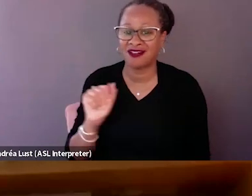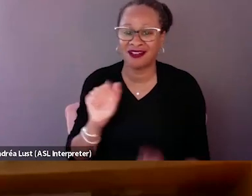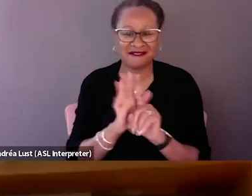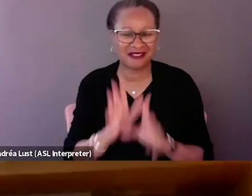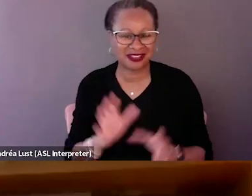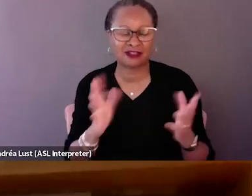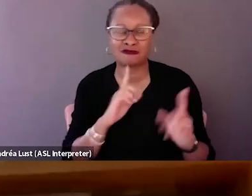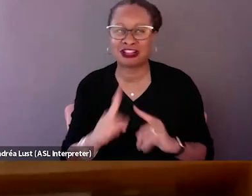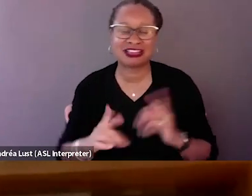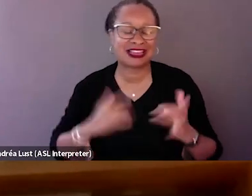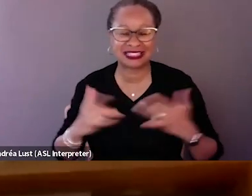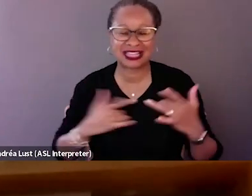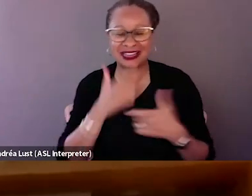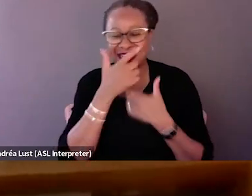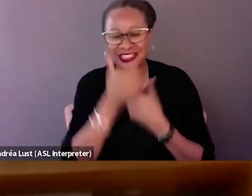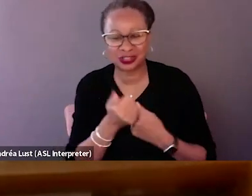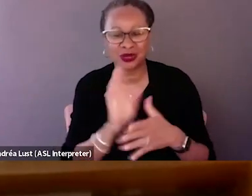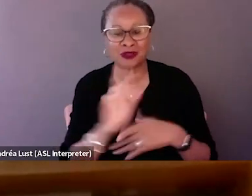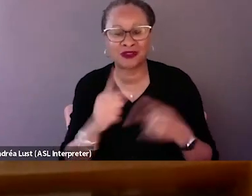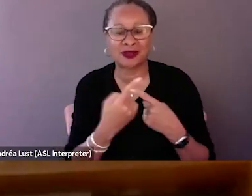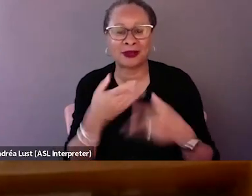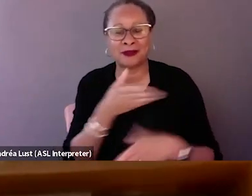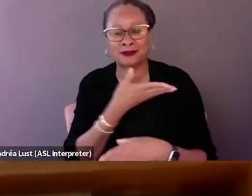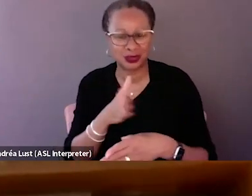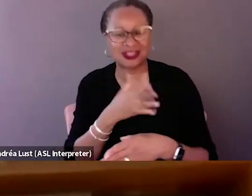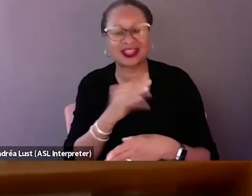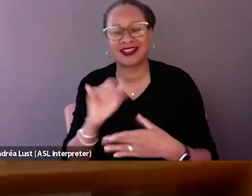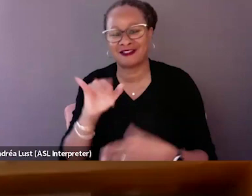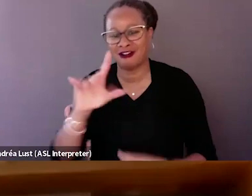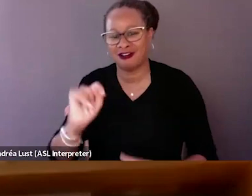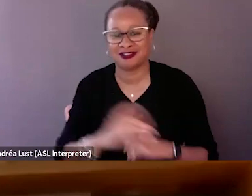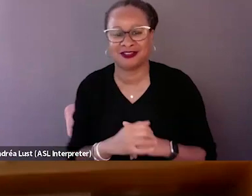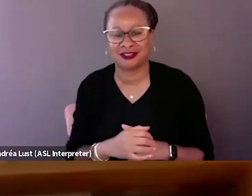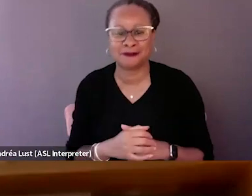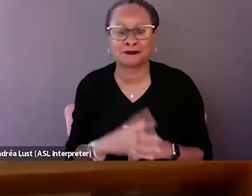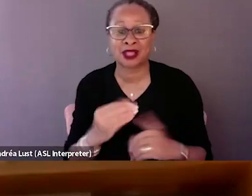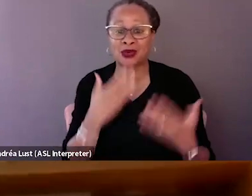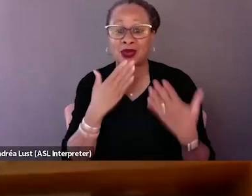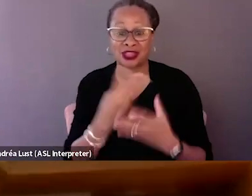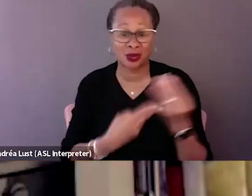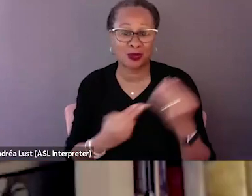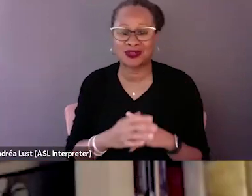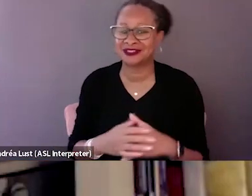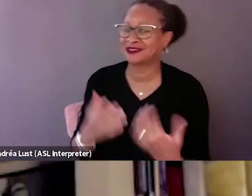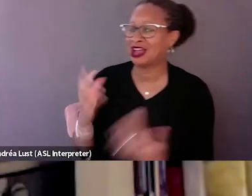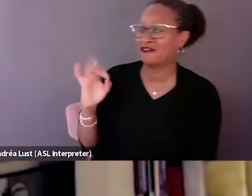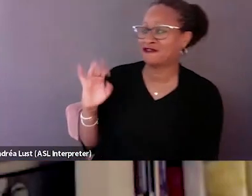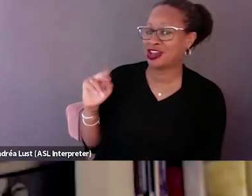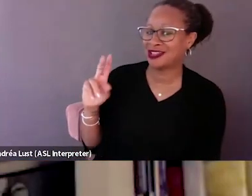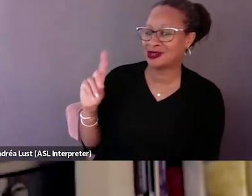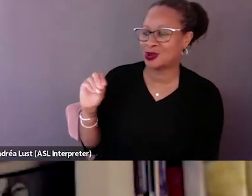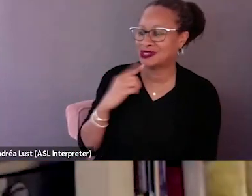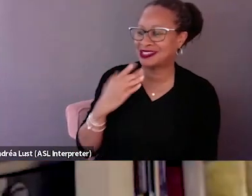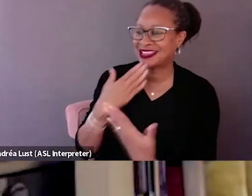exciting and interesting movie about music and art. And I want to thank you both.